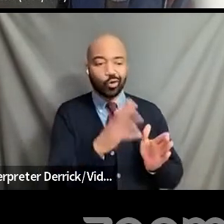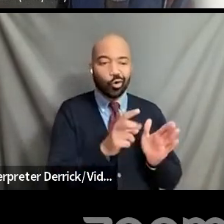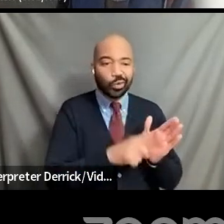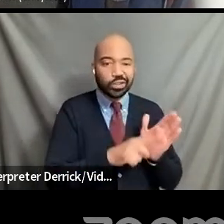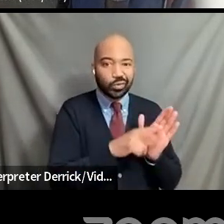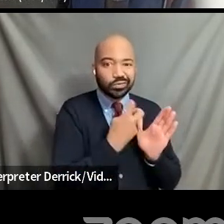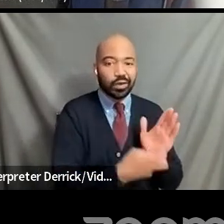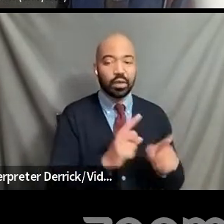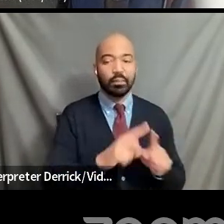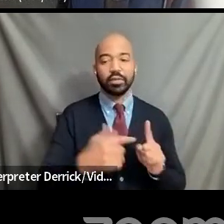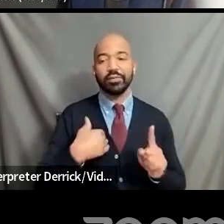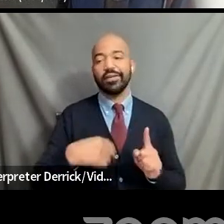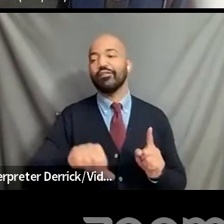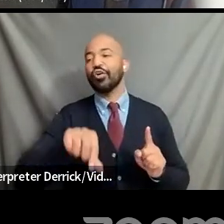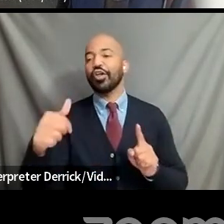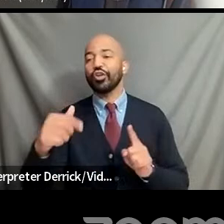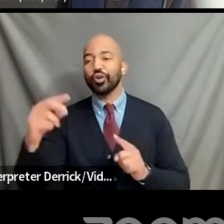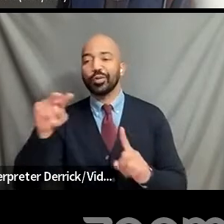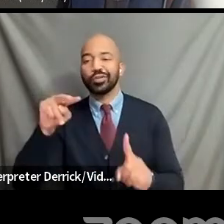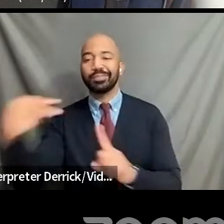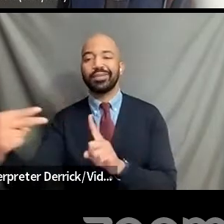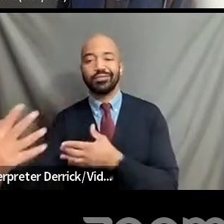have that